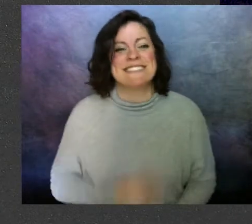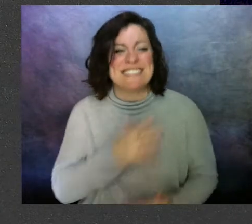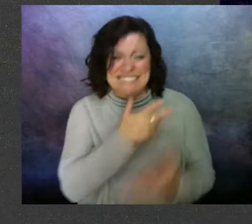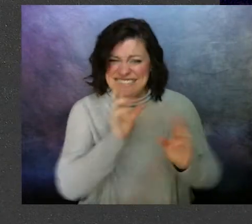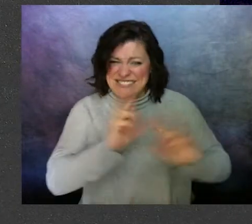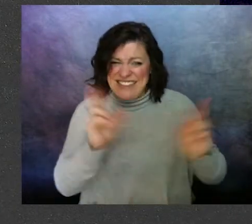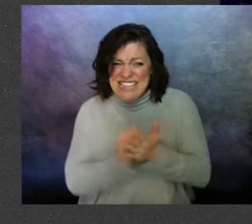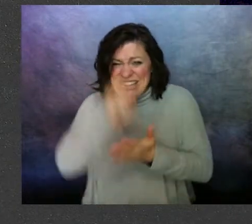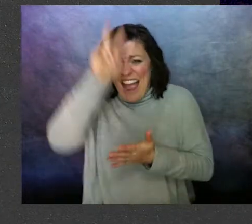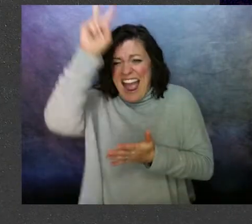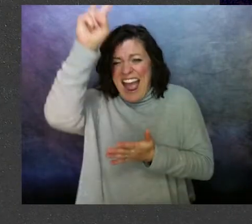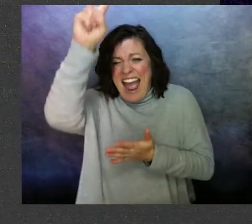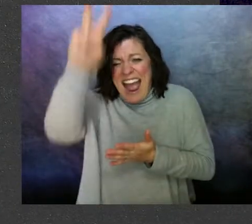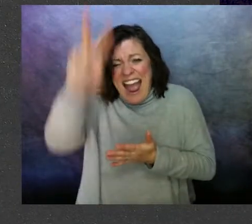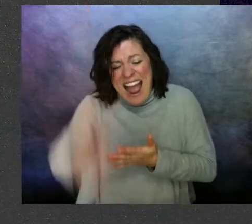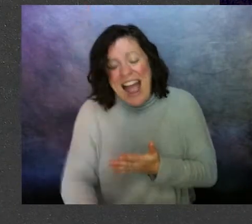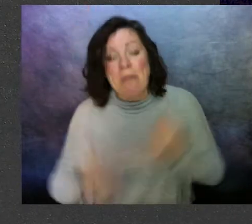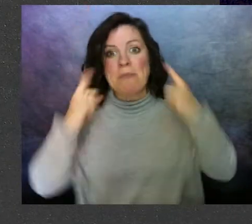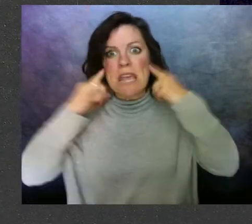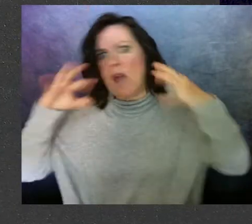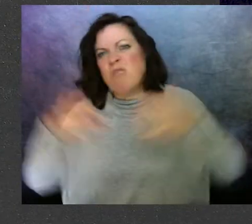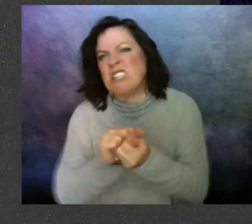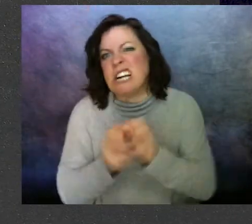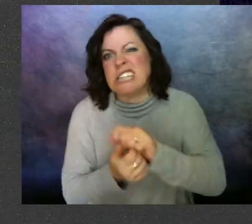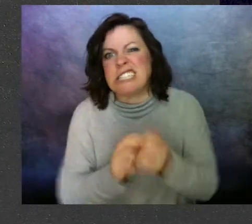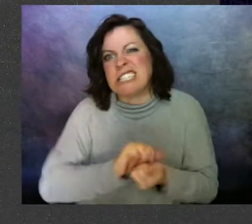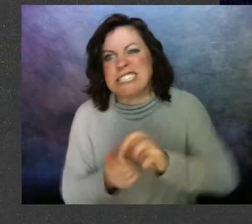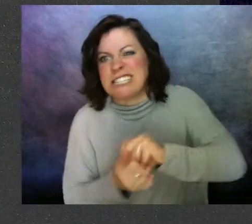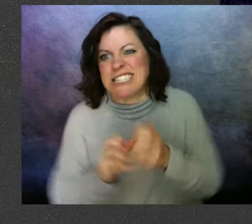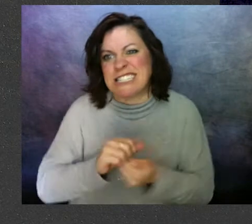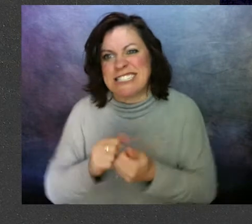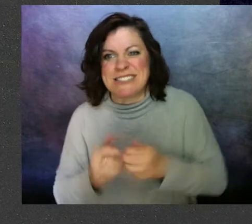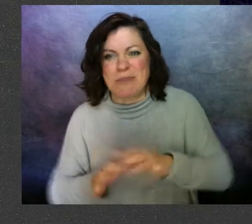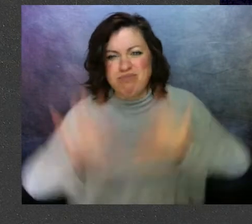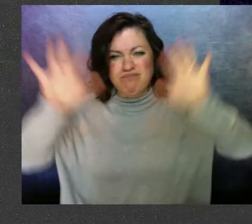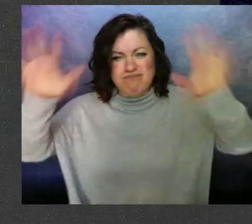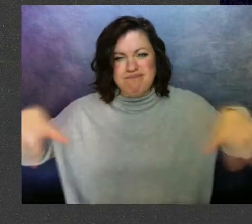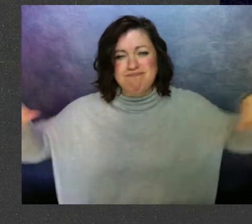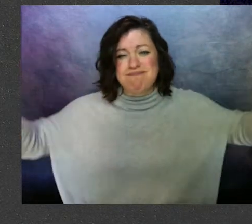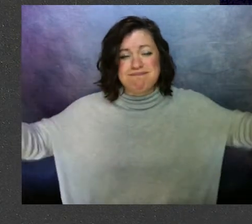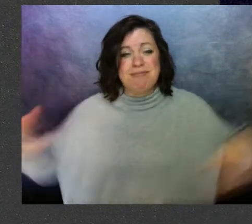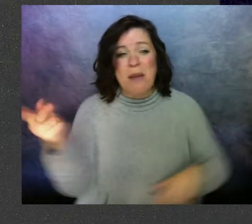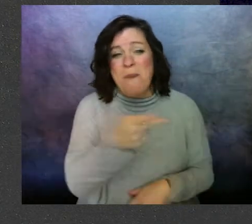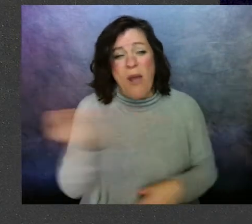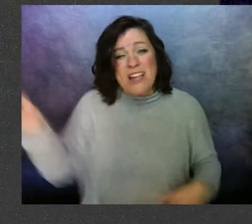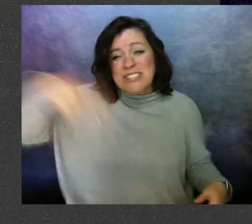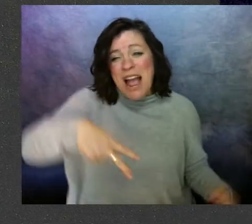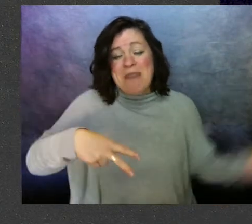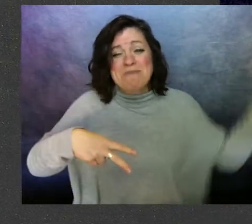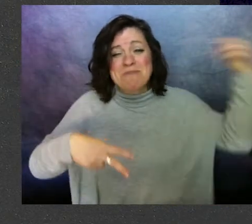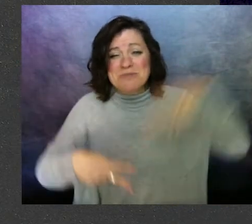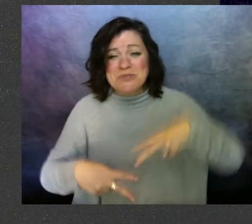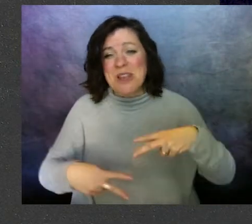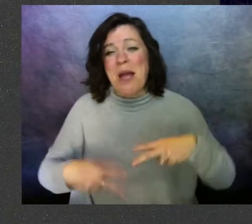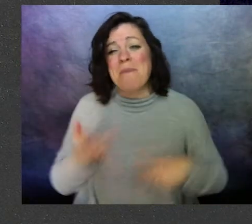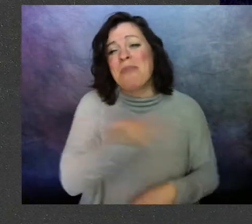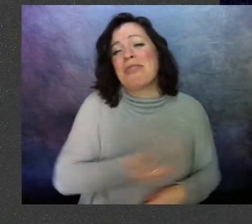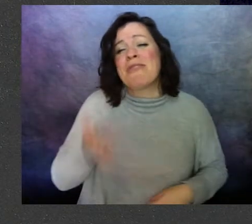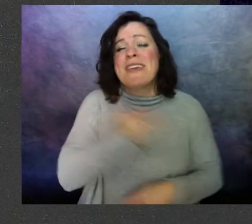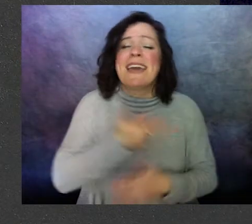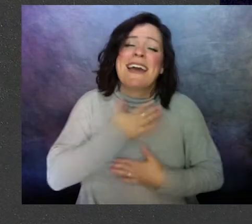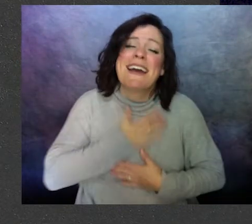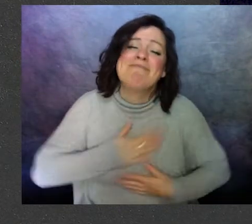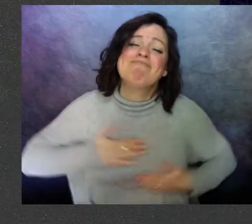in with a big crunch. Then Cleo and T-Bone jumped in, crunch, crunch, and the three